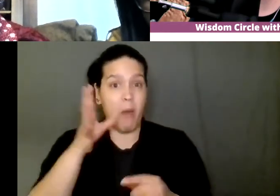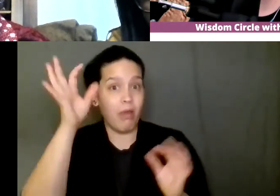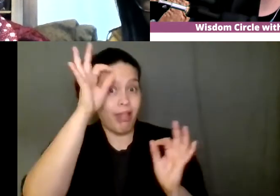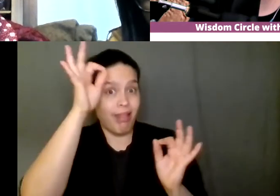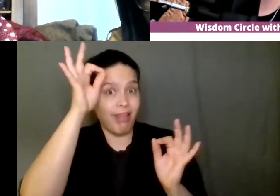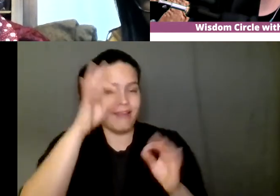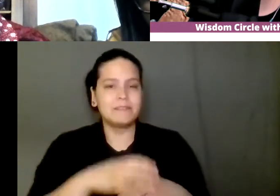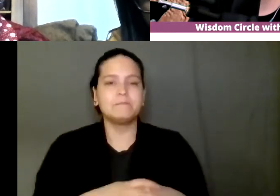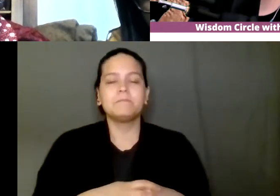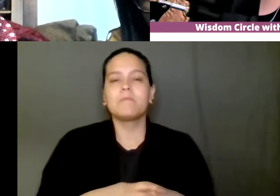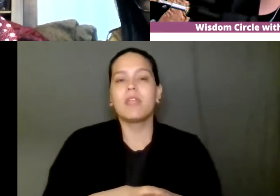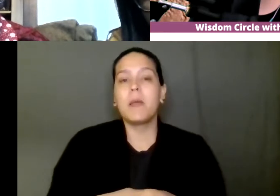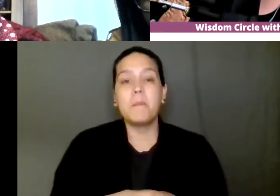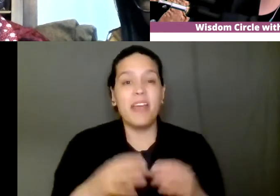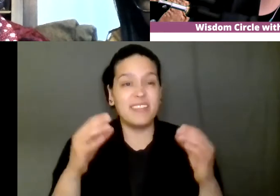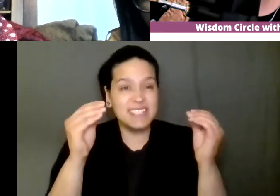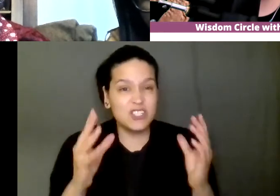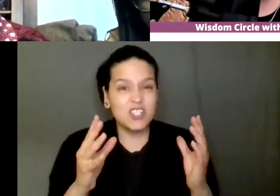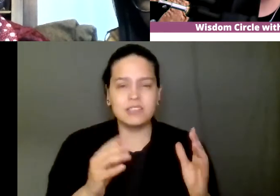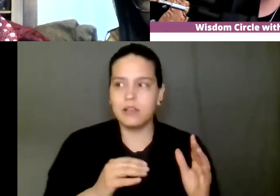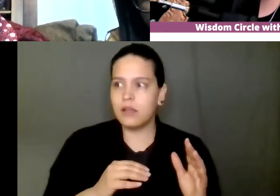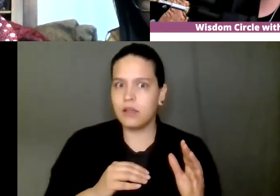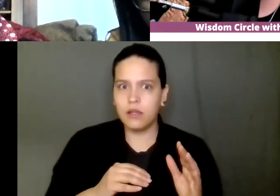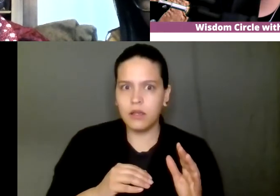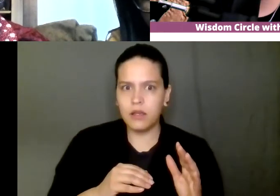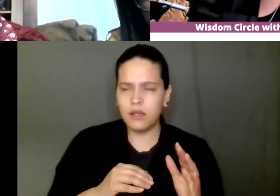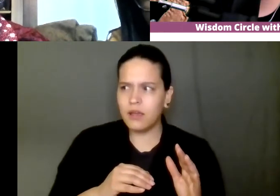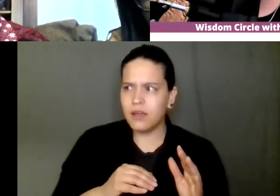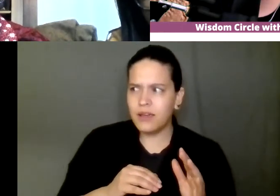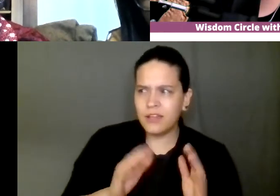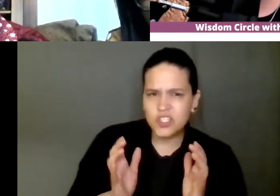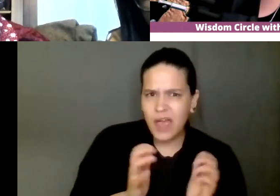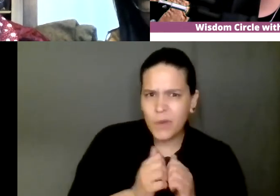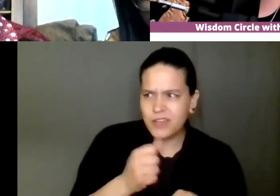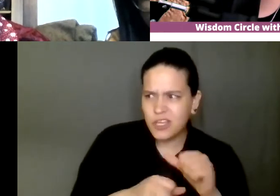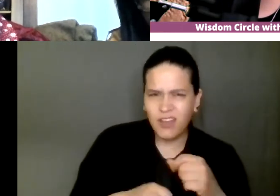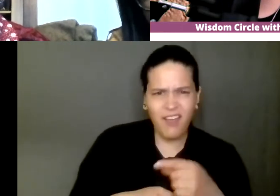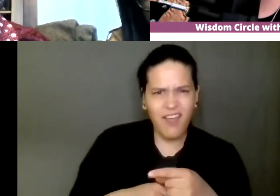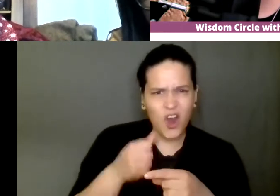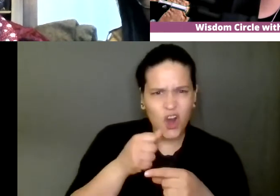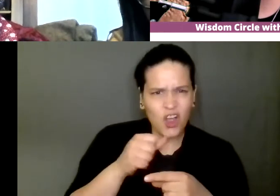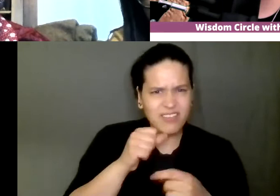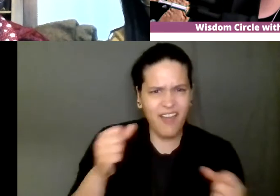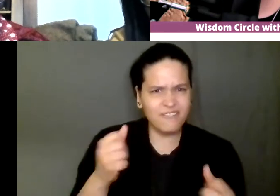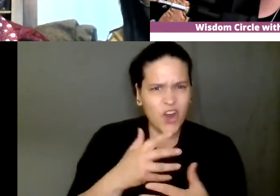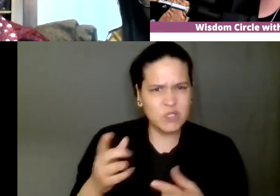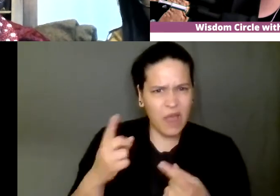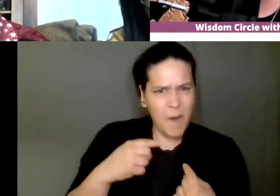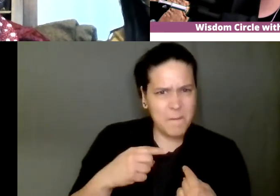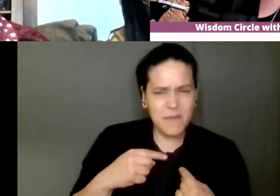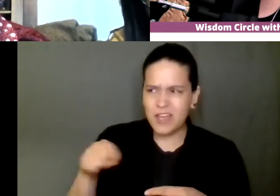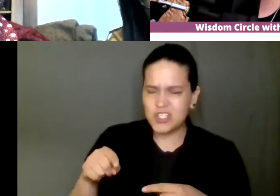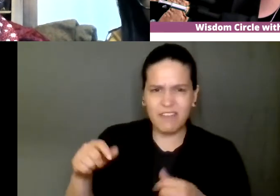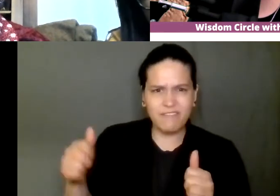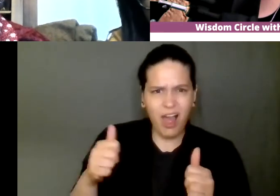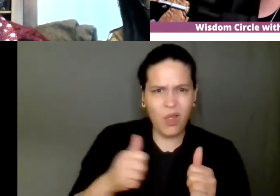not afraid to come. She's outside. She comes daily and follows with her, you know, she follows her